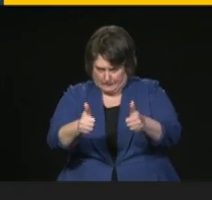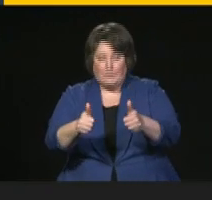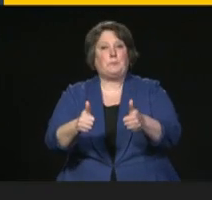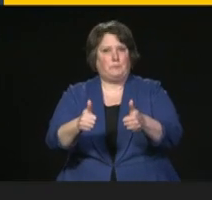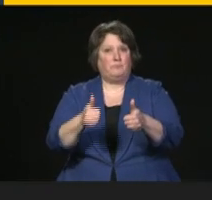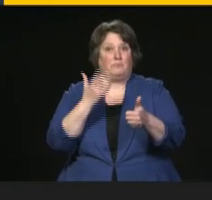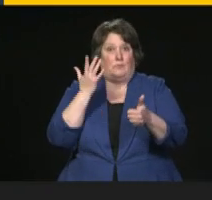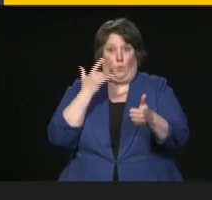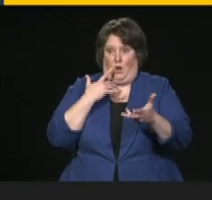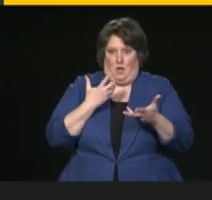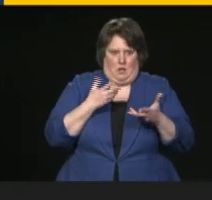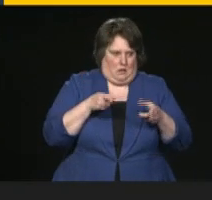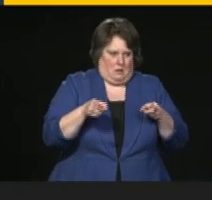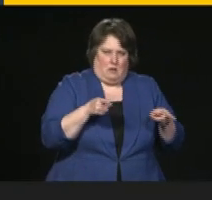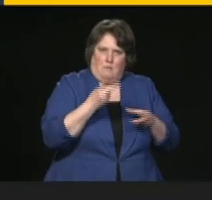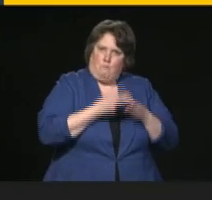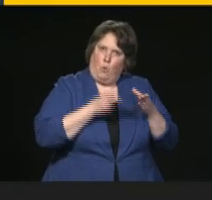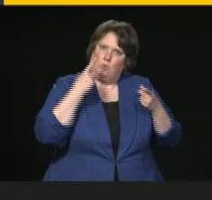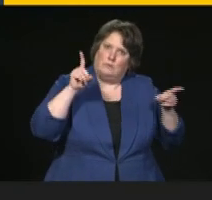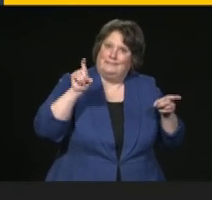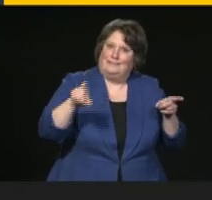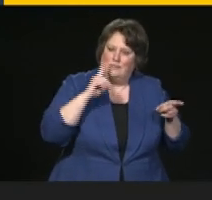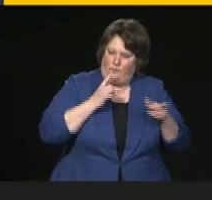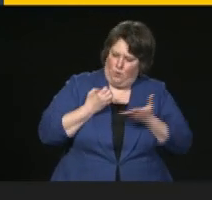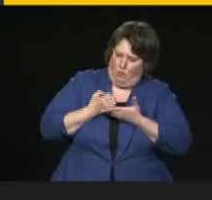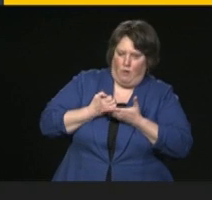continue to provide opportunities for Canadians.